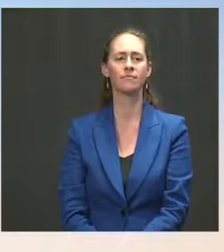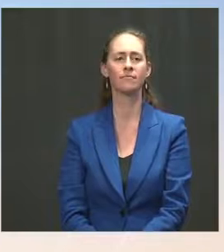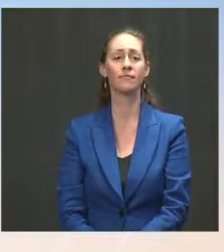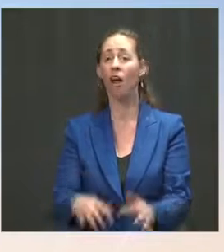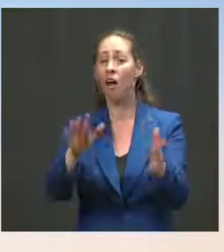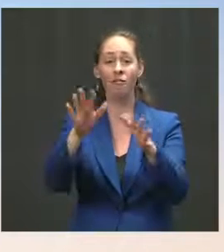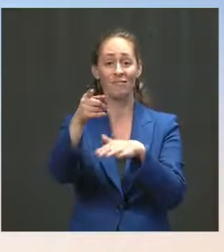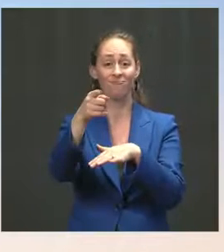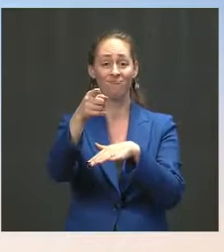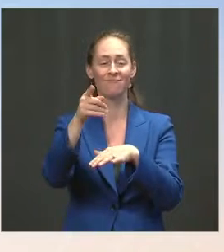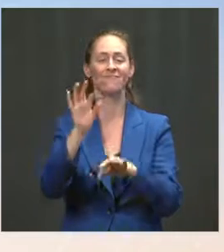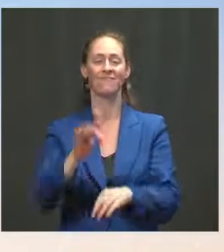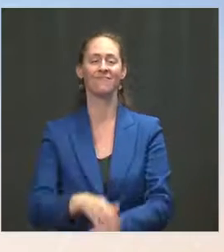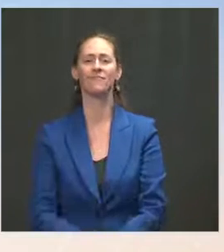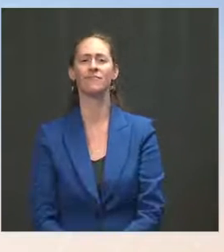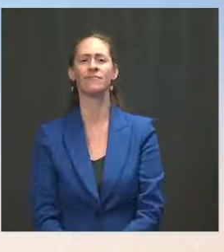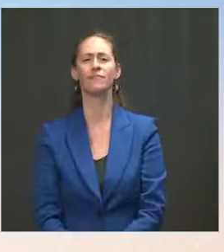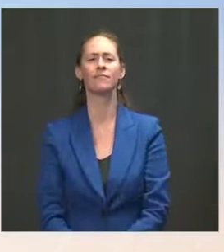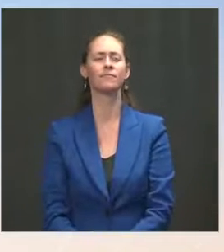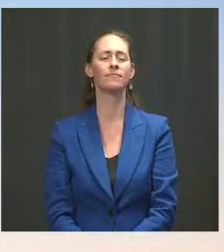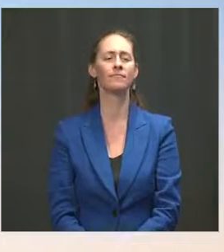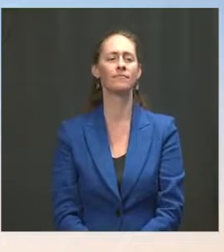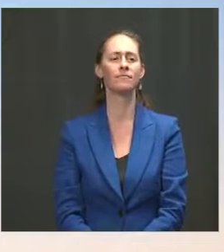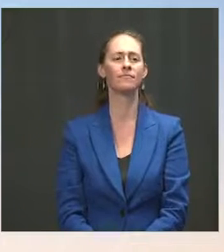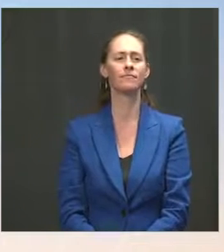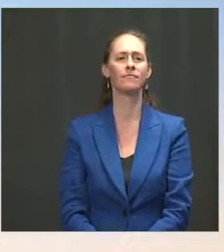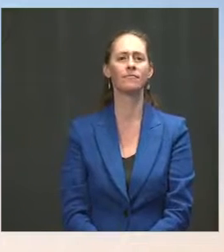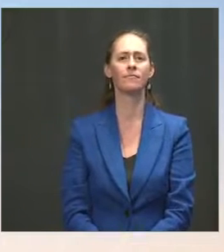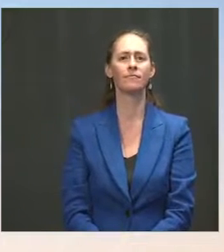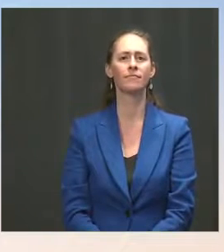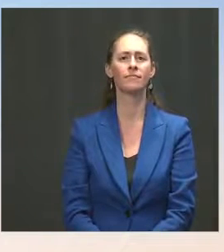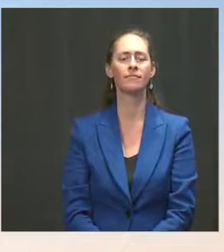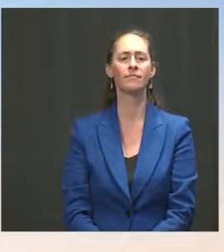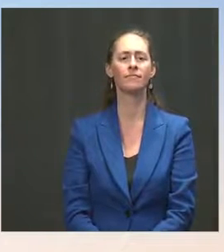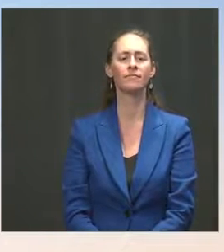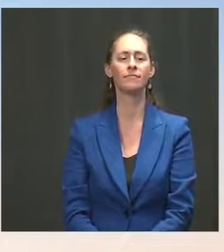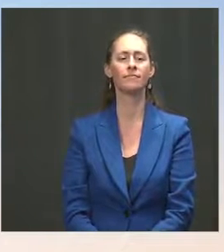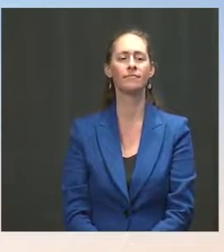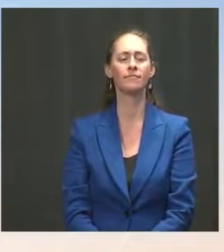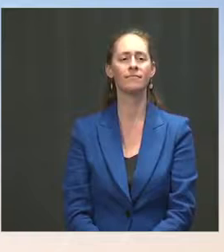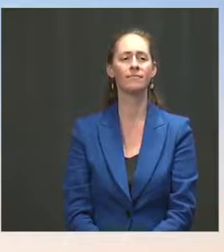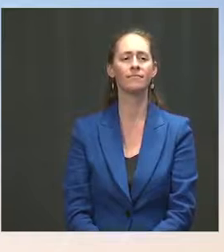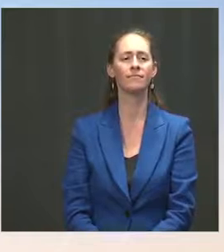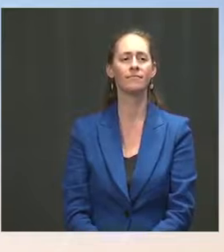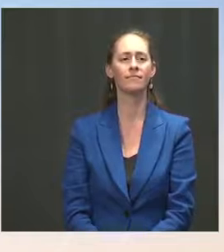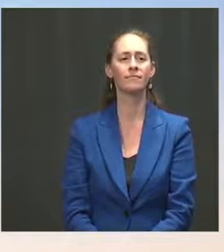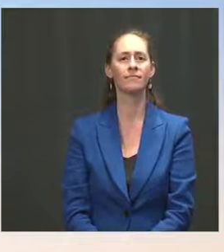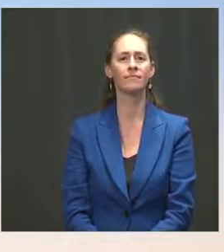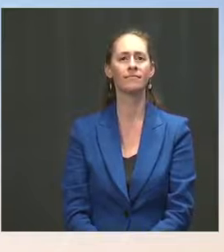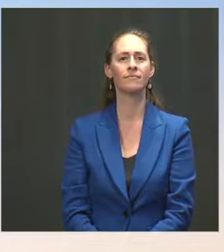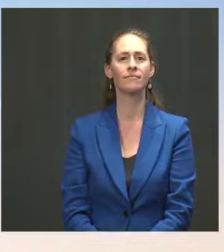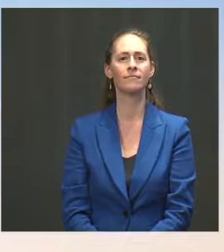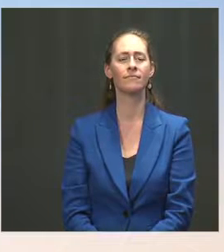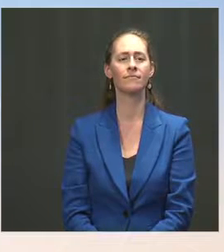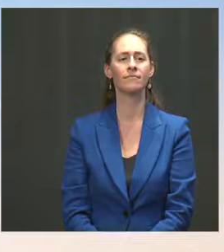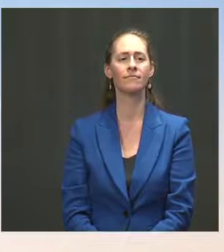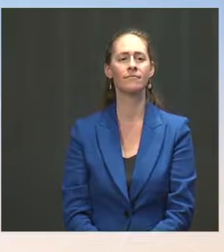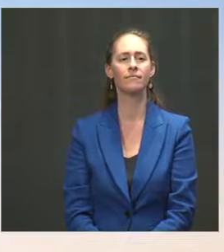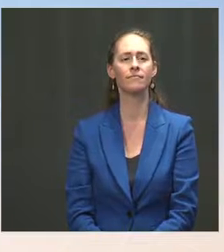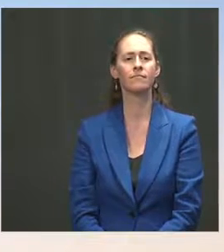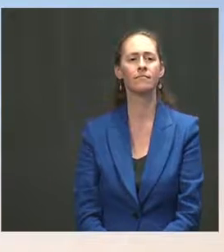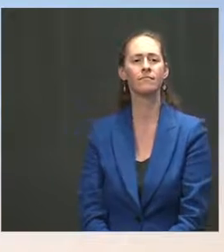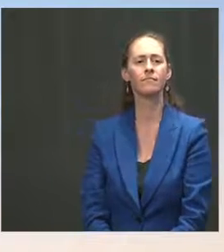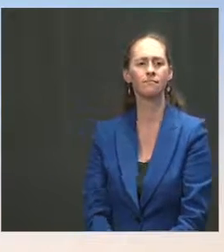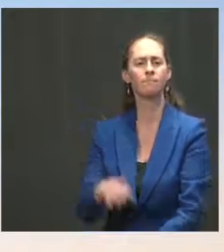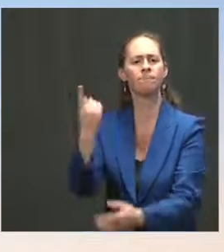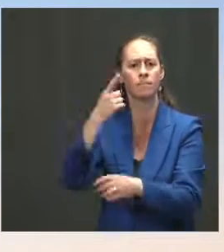to you. Okay, great. Thank you, Jen. The two questions. The Biden administration has already delivered 20